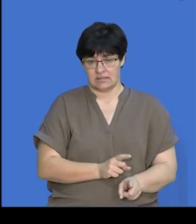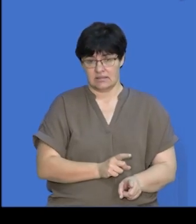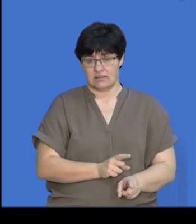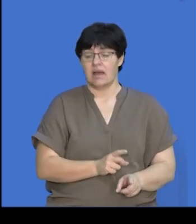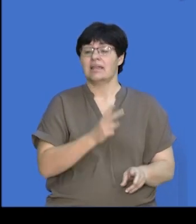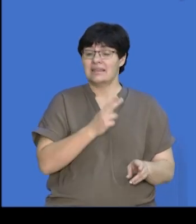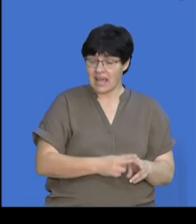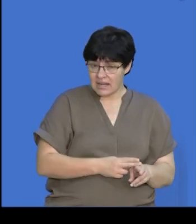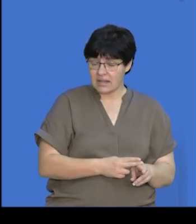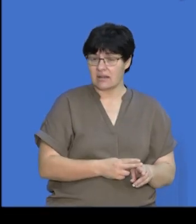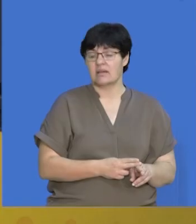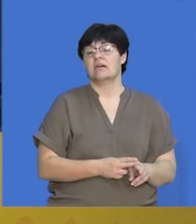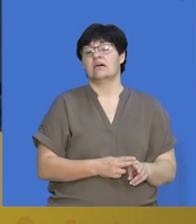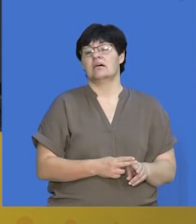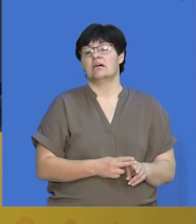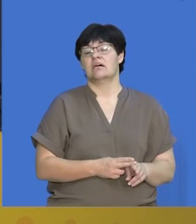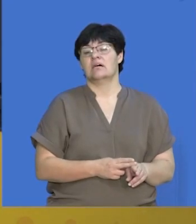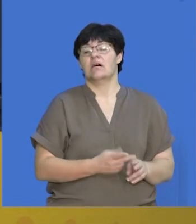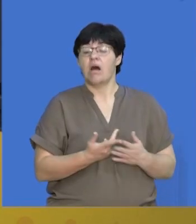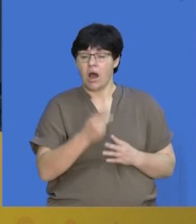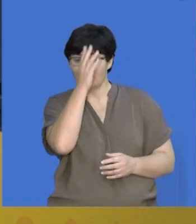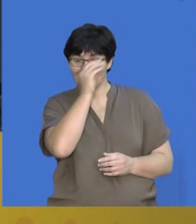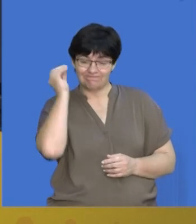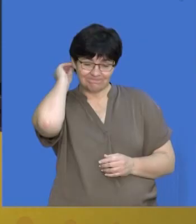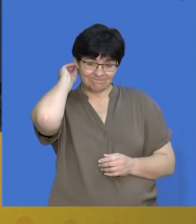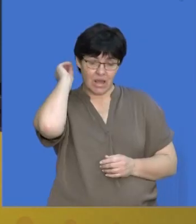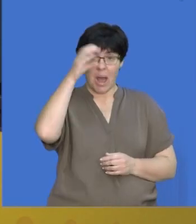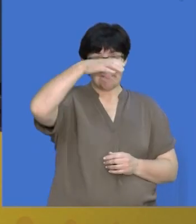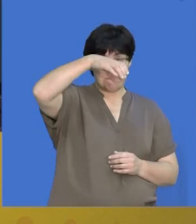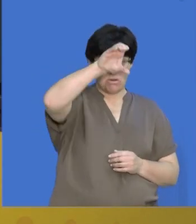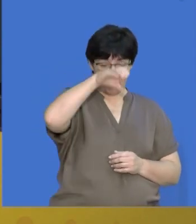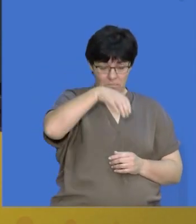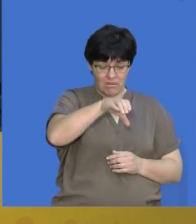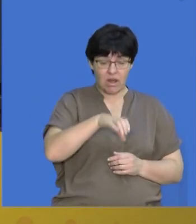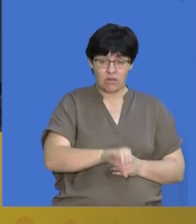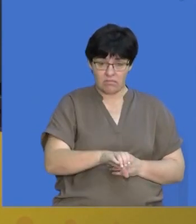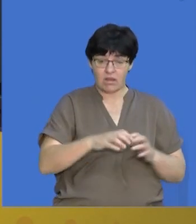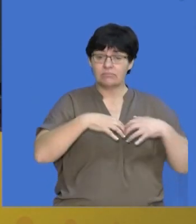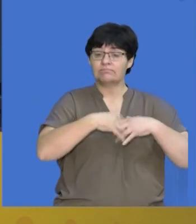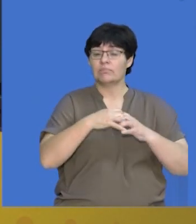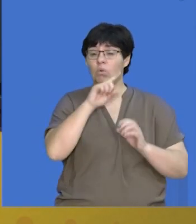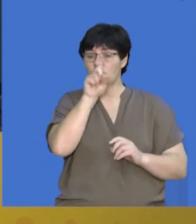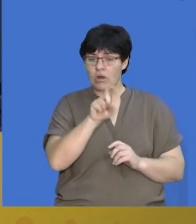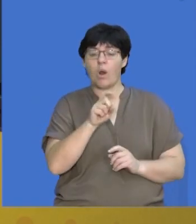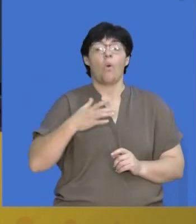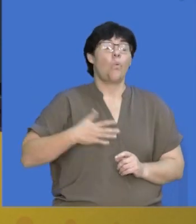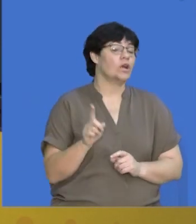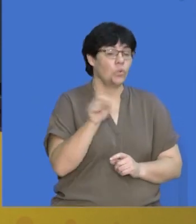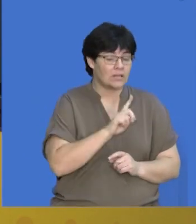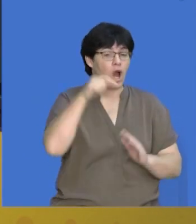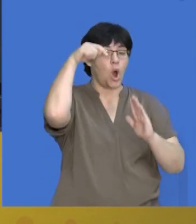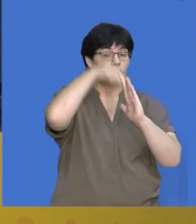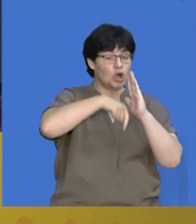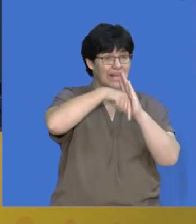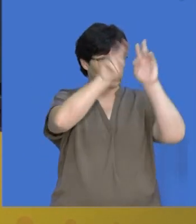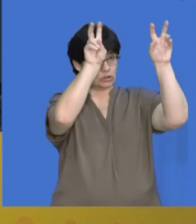paragraph questions. And again, I'm going to remind you that paragraph questions are designed to consolidate the content of